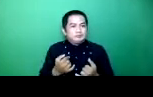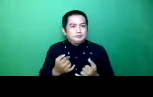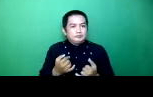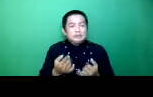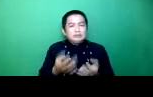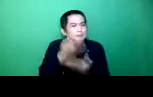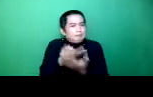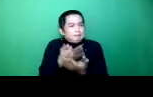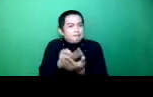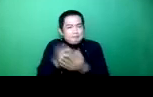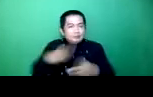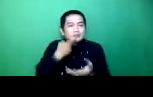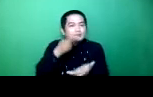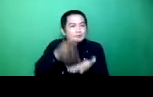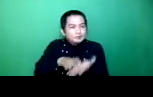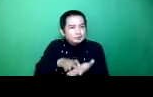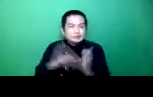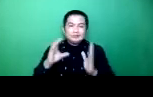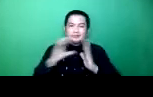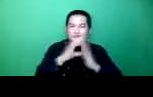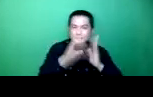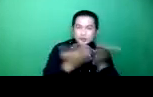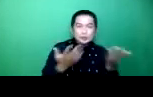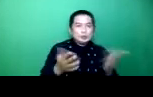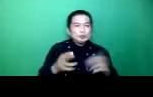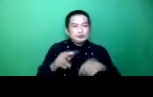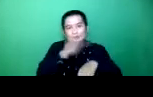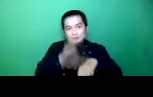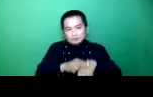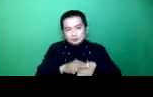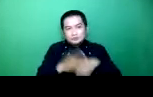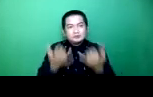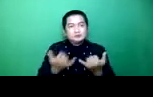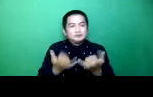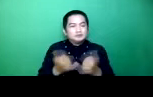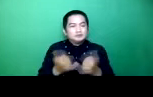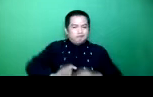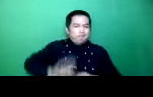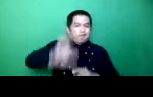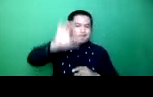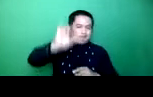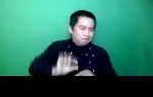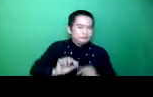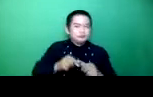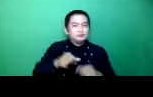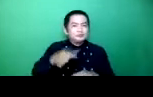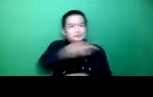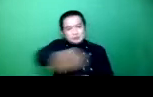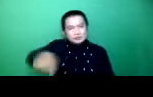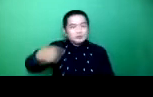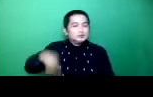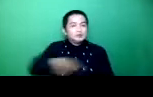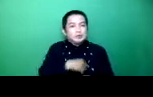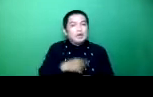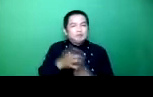financial reports for our city or our nation, and how does the rising inflation prices affect us. All of these things become taken